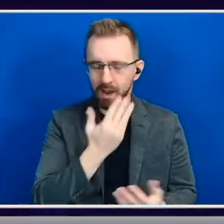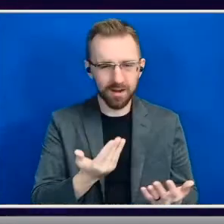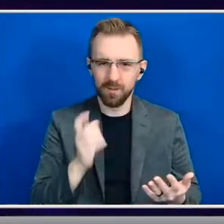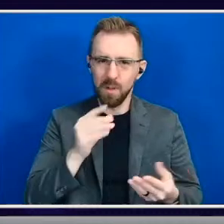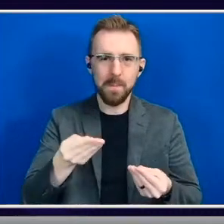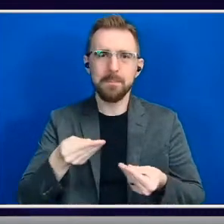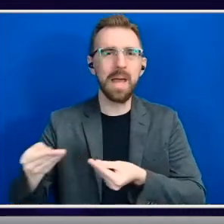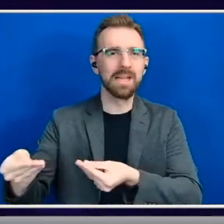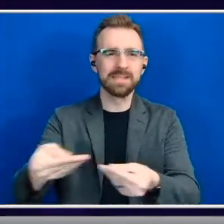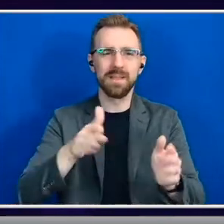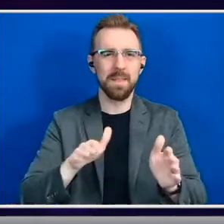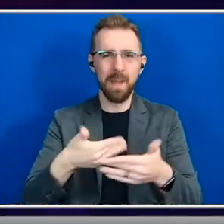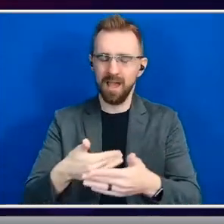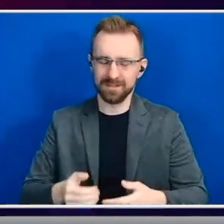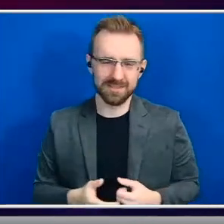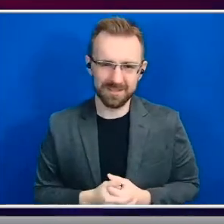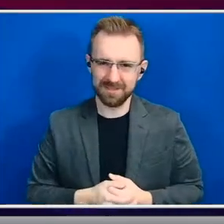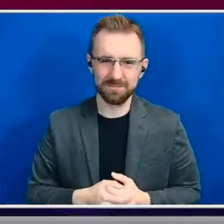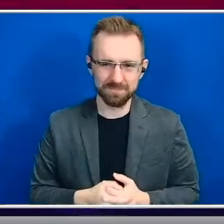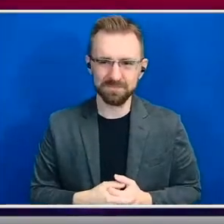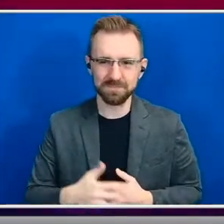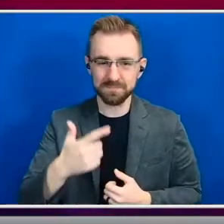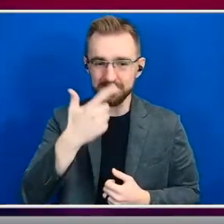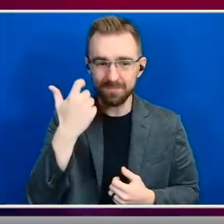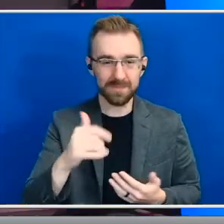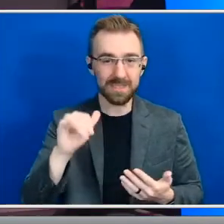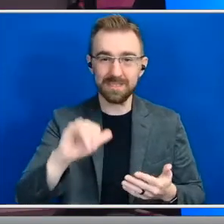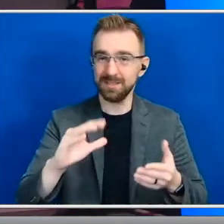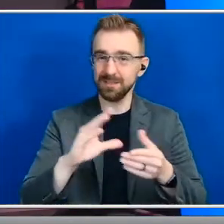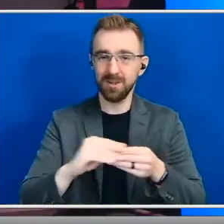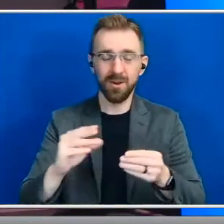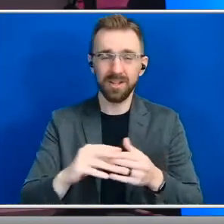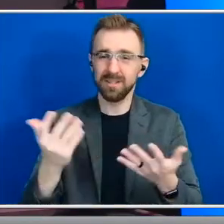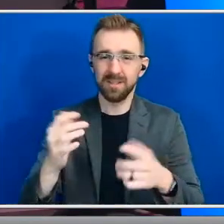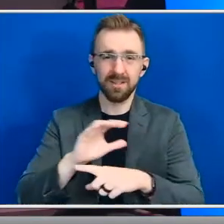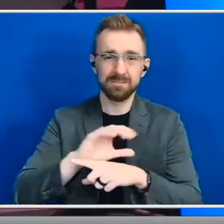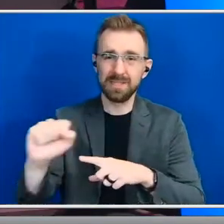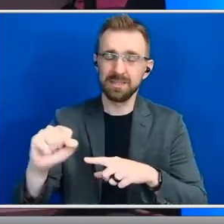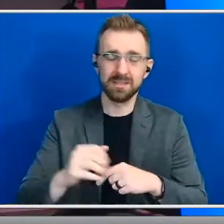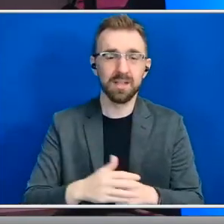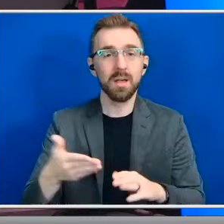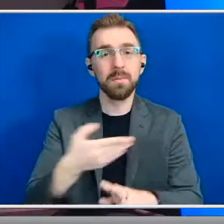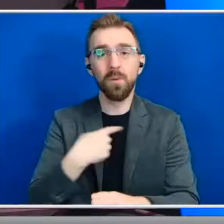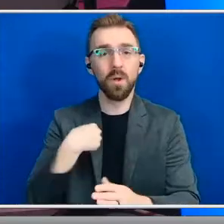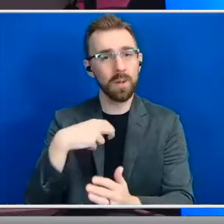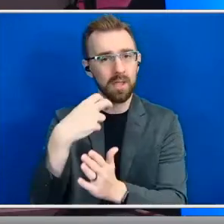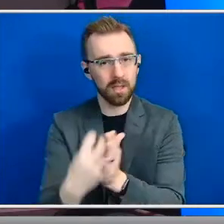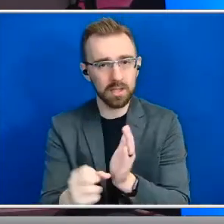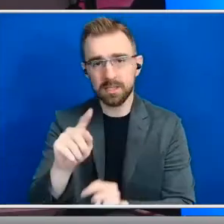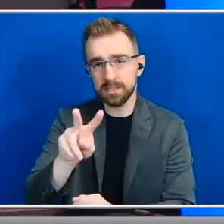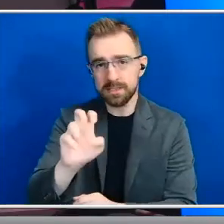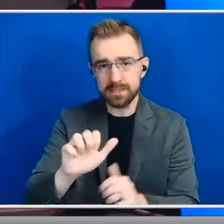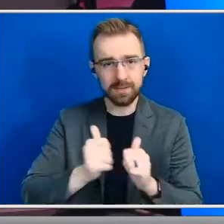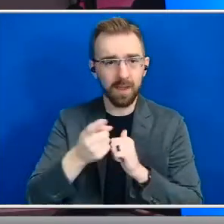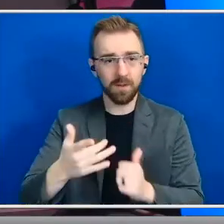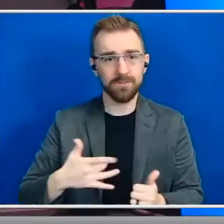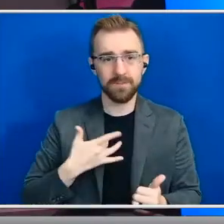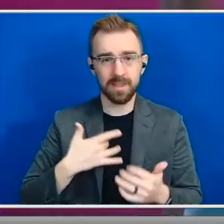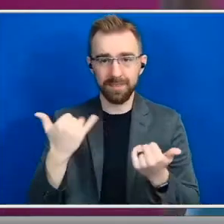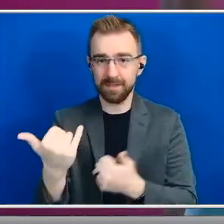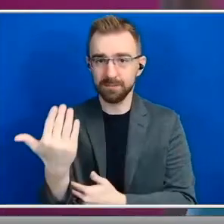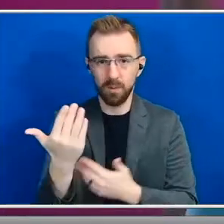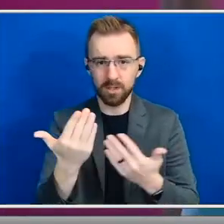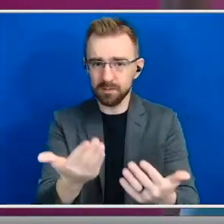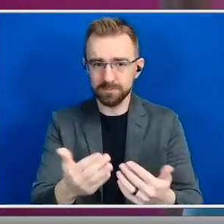guys? Right. Because this story is amazing. Steve, before we dive into anything, how are you feeling this morning? Well, in